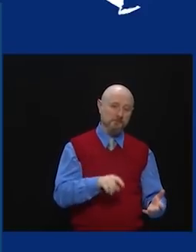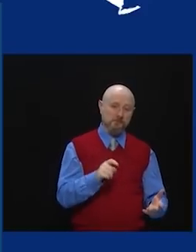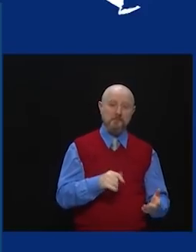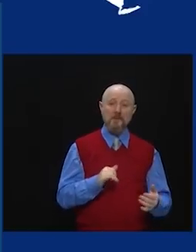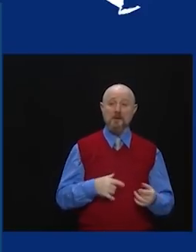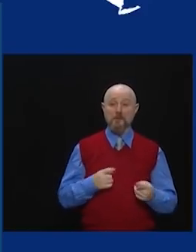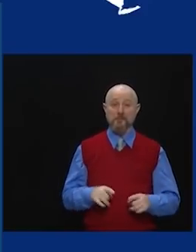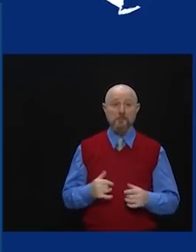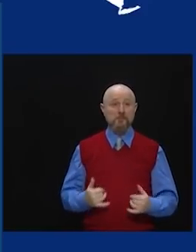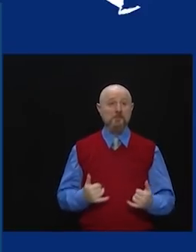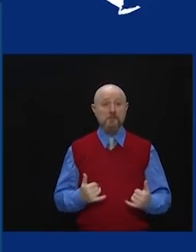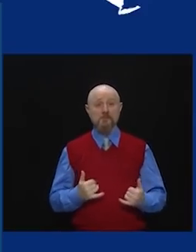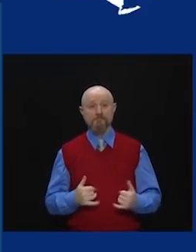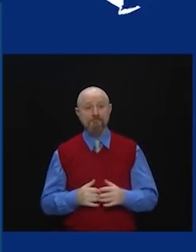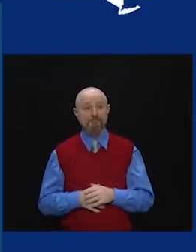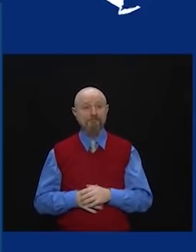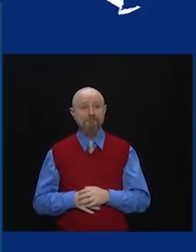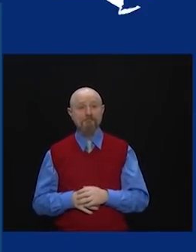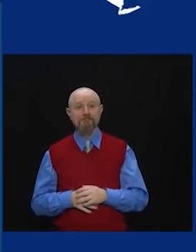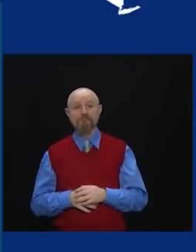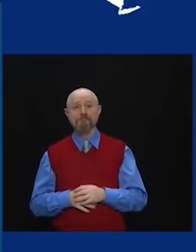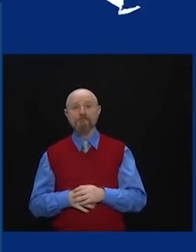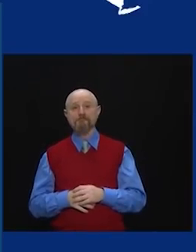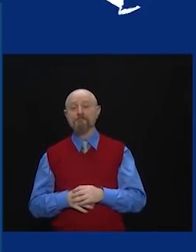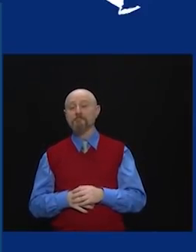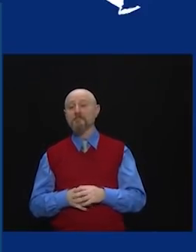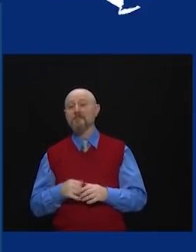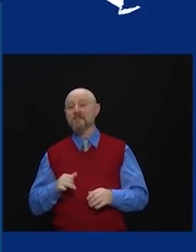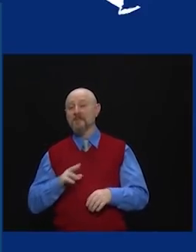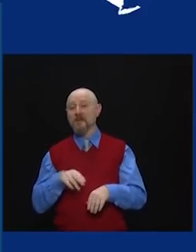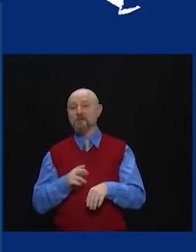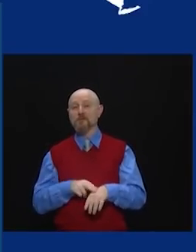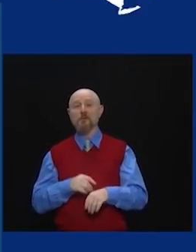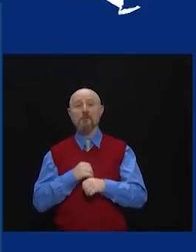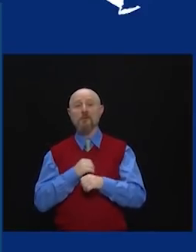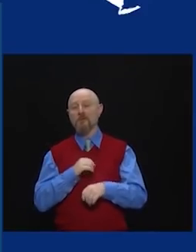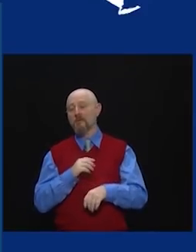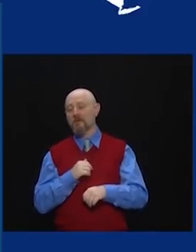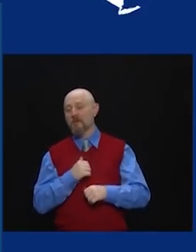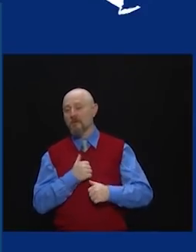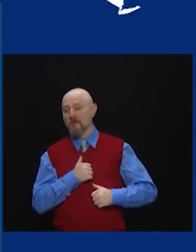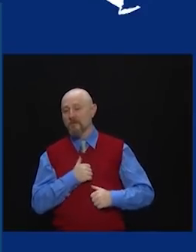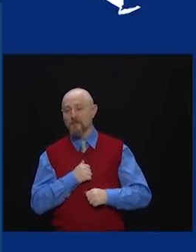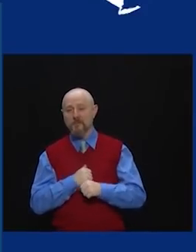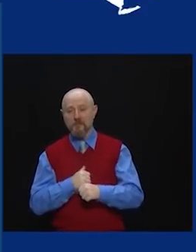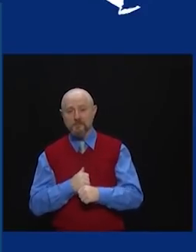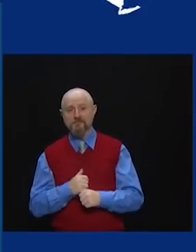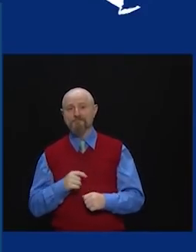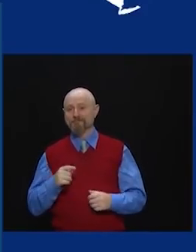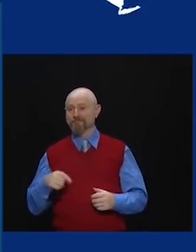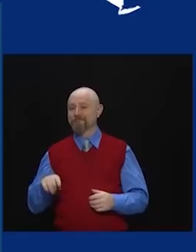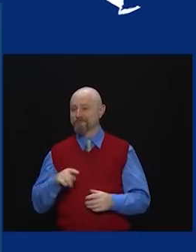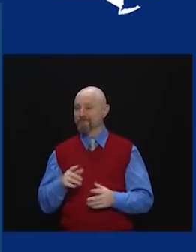mentioned the National Guard. They are there when we need them to help us clean up after hurricanes, to sandbag against